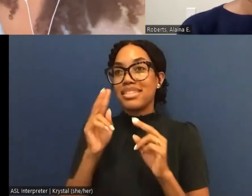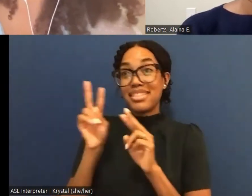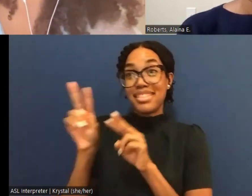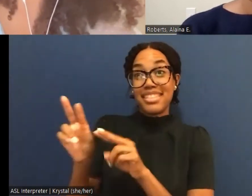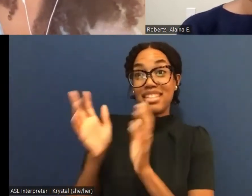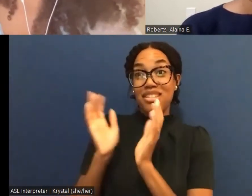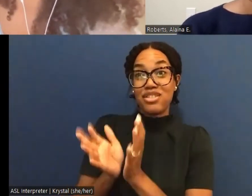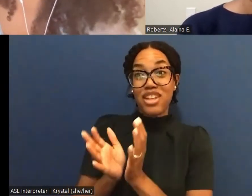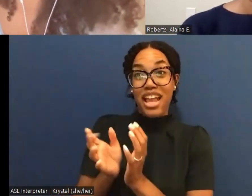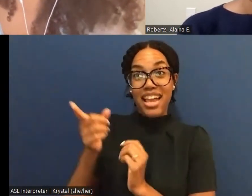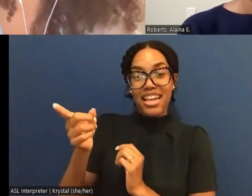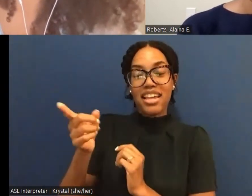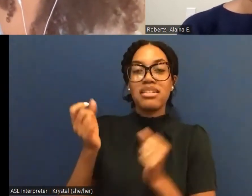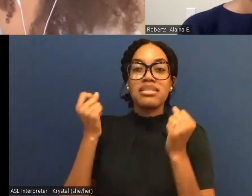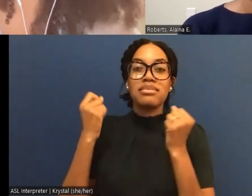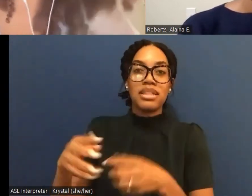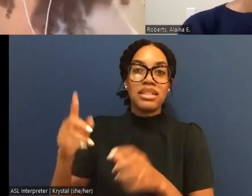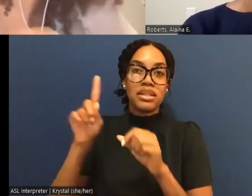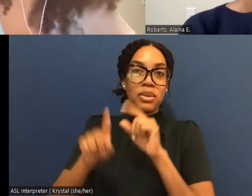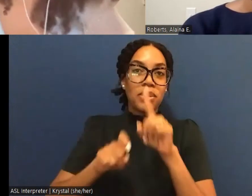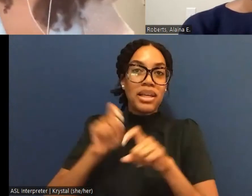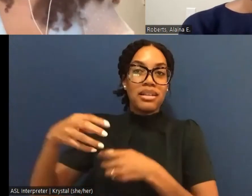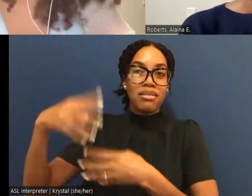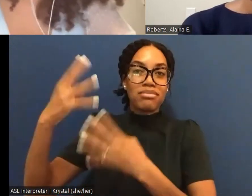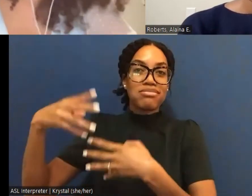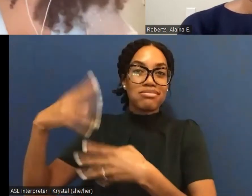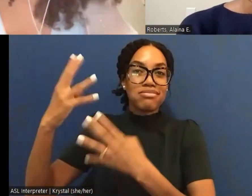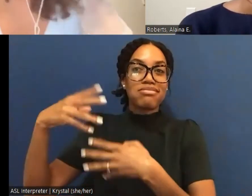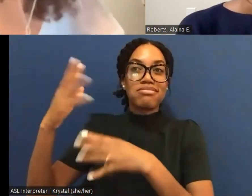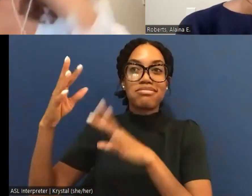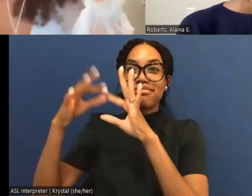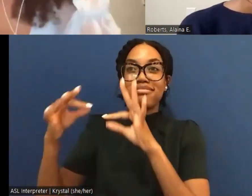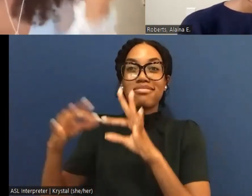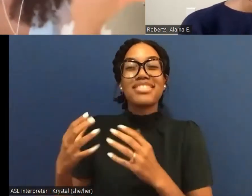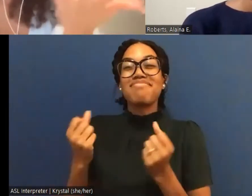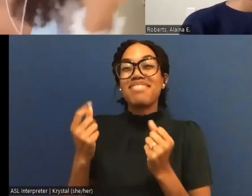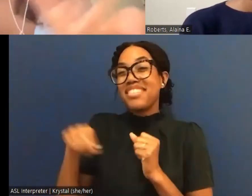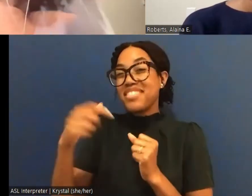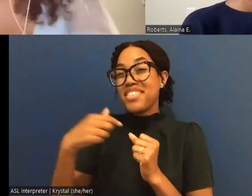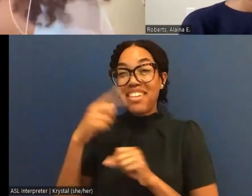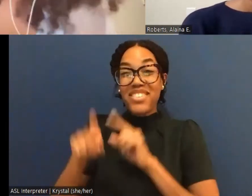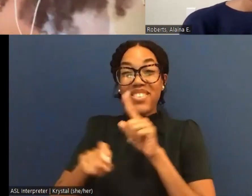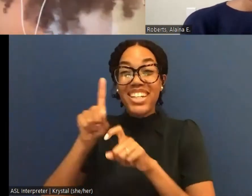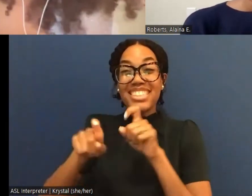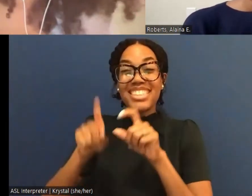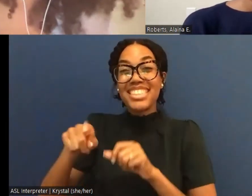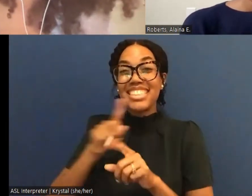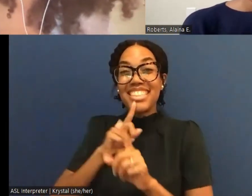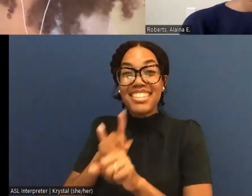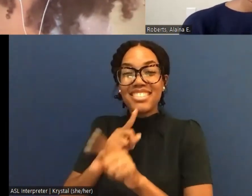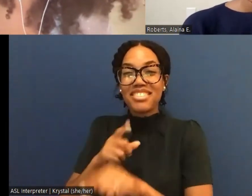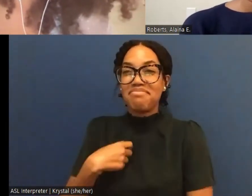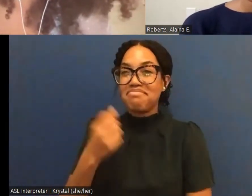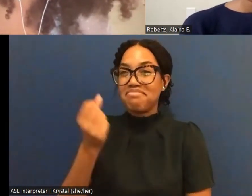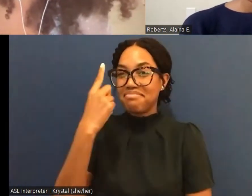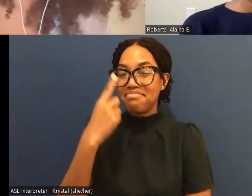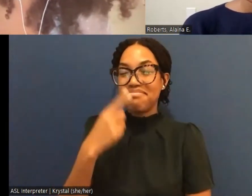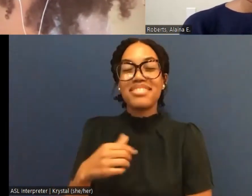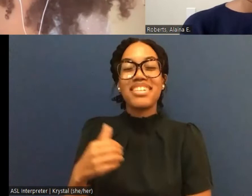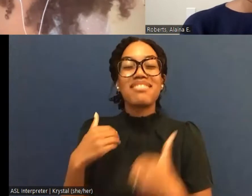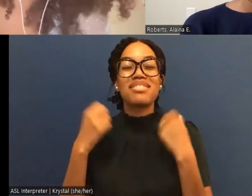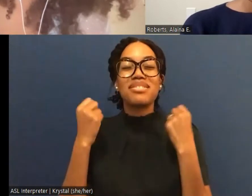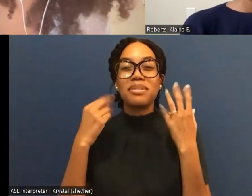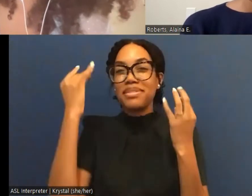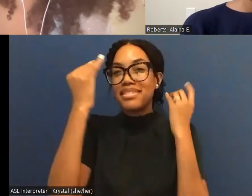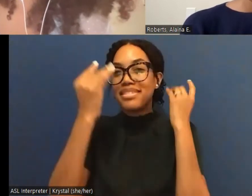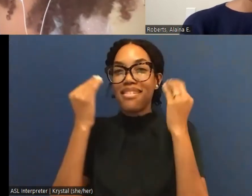great questions moving, and AMJ said questions that need answers, right? I'm just have so many ideas and so many